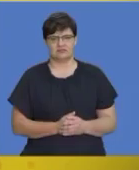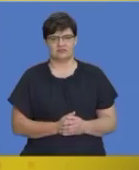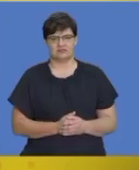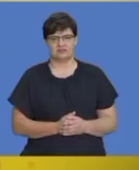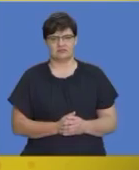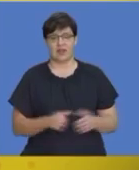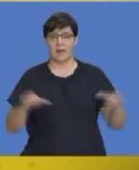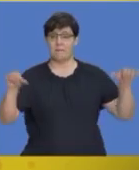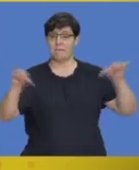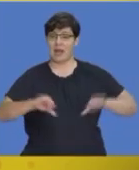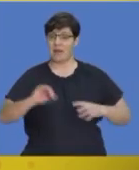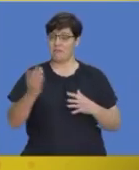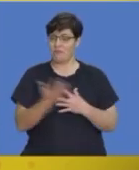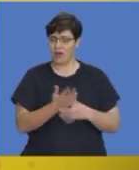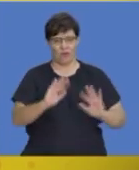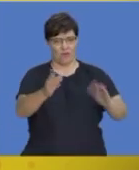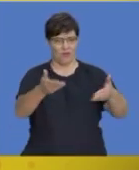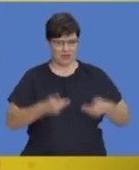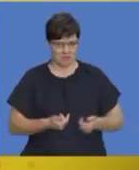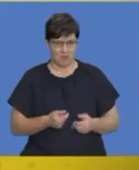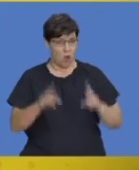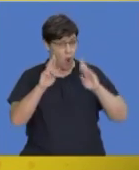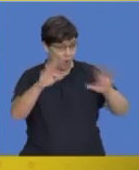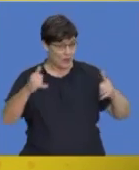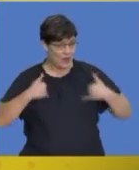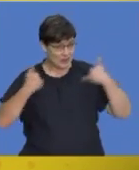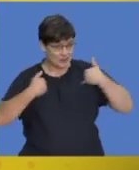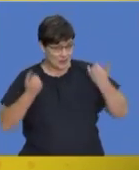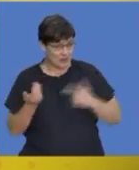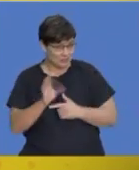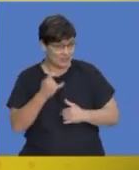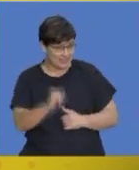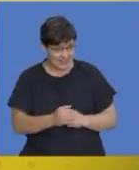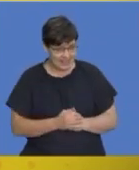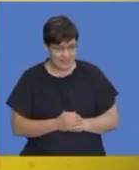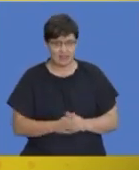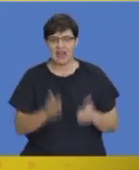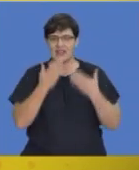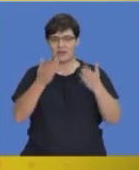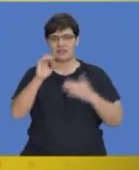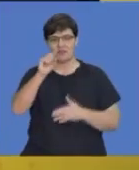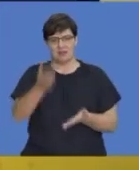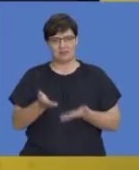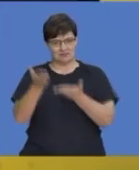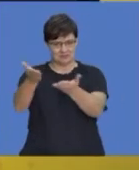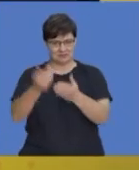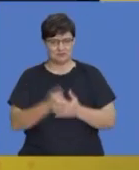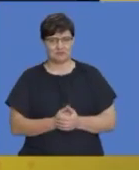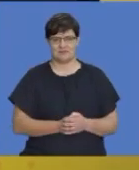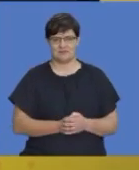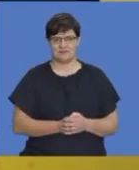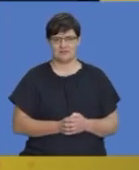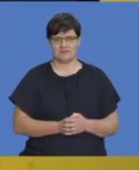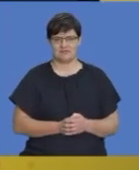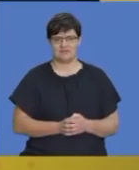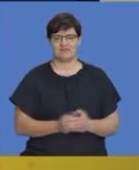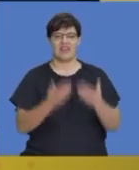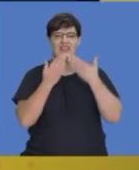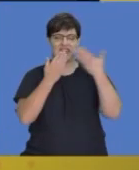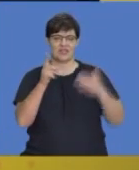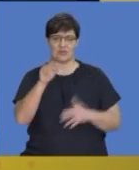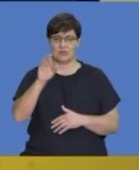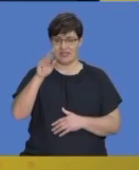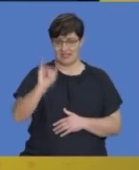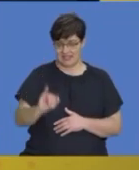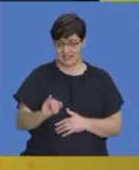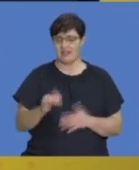Welcome back from the break, Matrix. I hope you guys are still enjoying the show. Thank you so much, Sima, and over to you. Thanks, Luni. And now we're going to look at